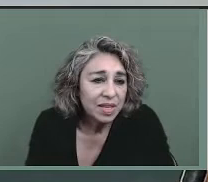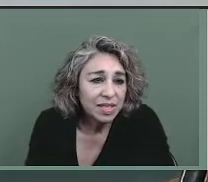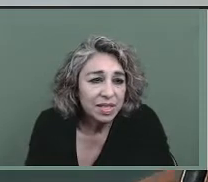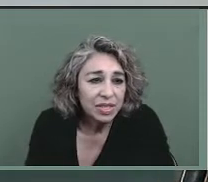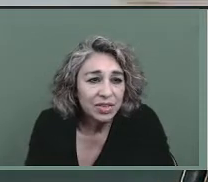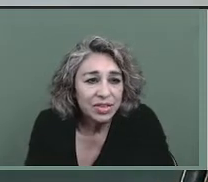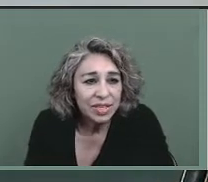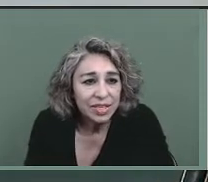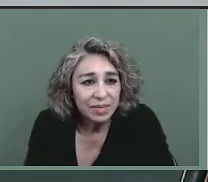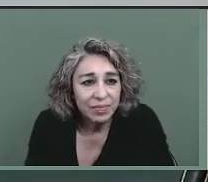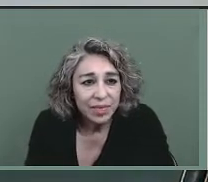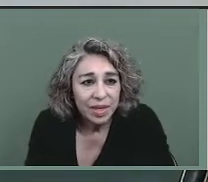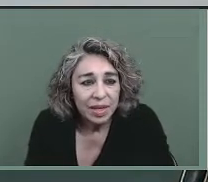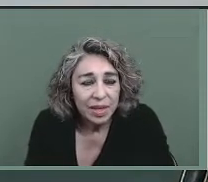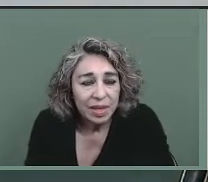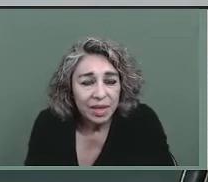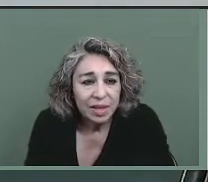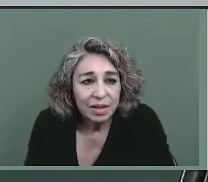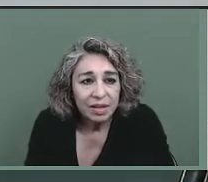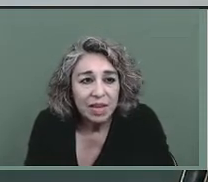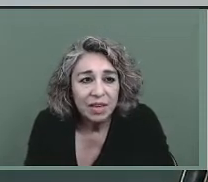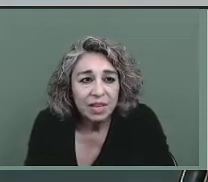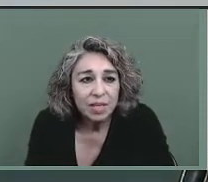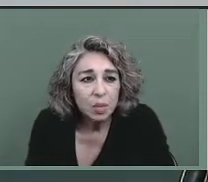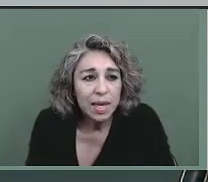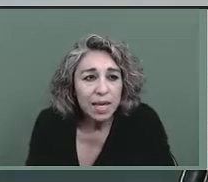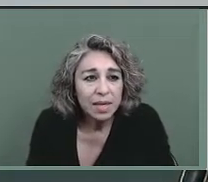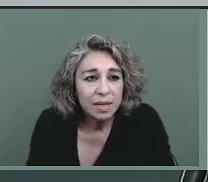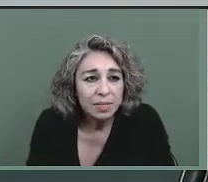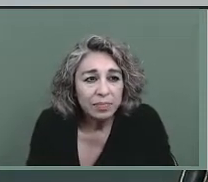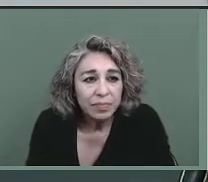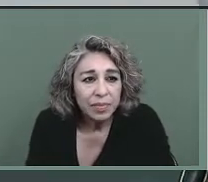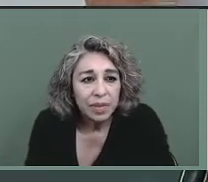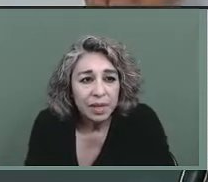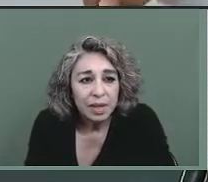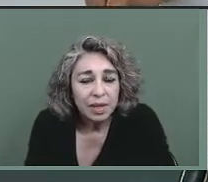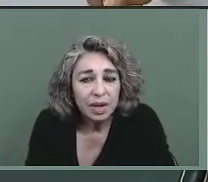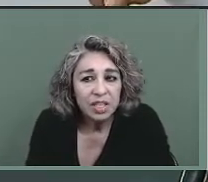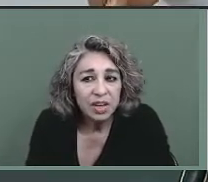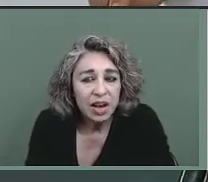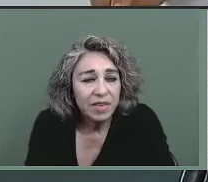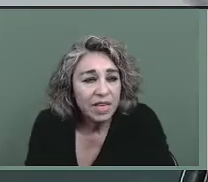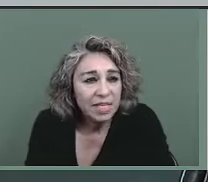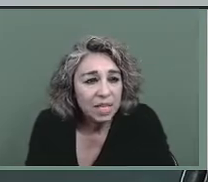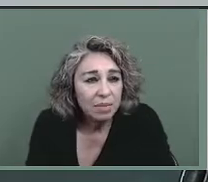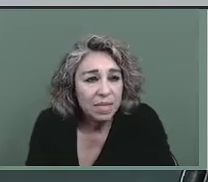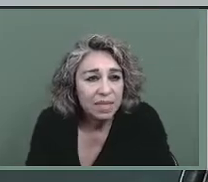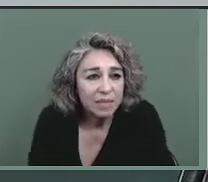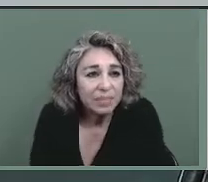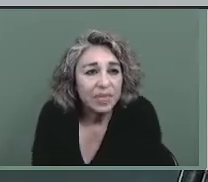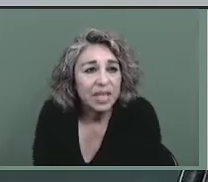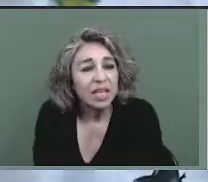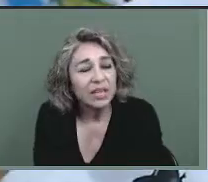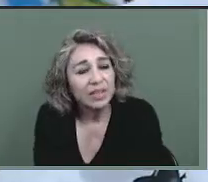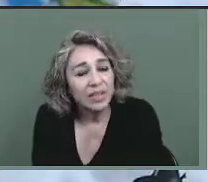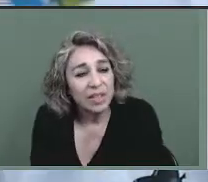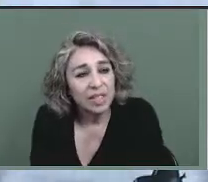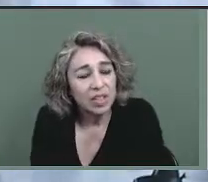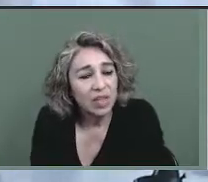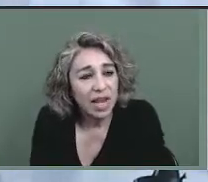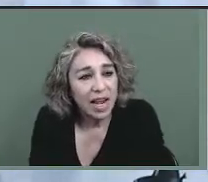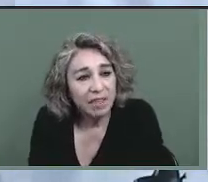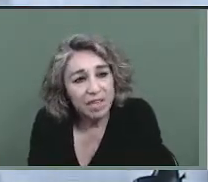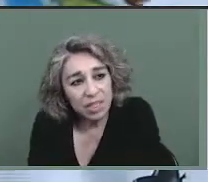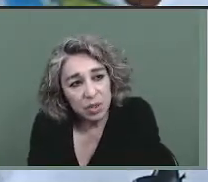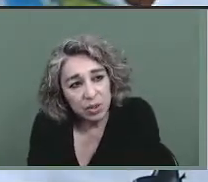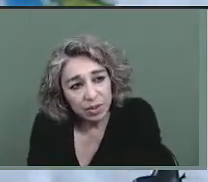through the institutions. Now this weekend, they're going to start having assemblies so